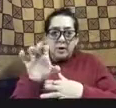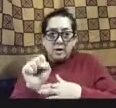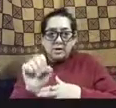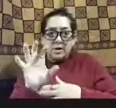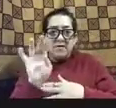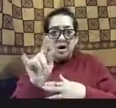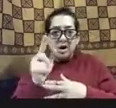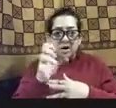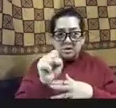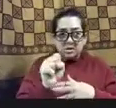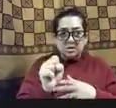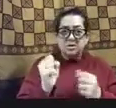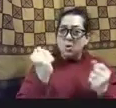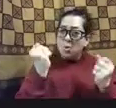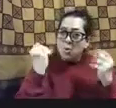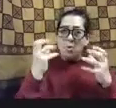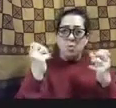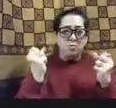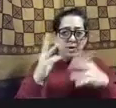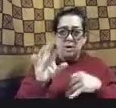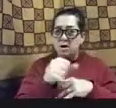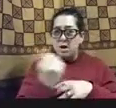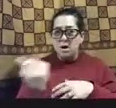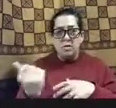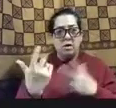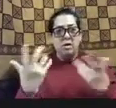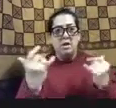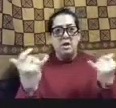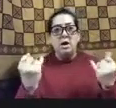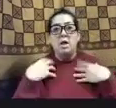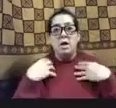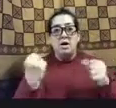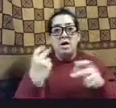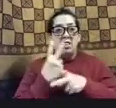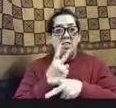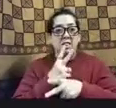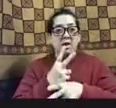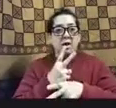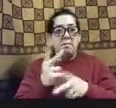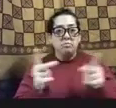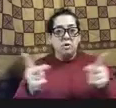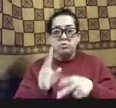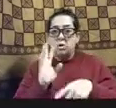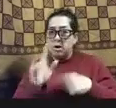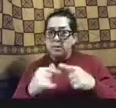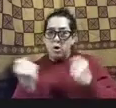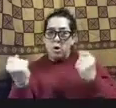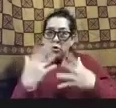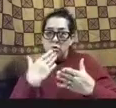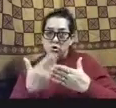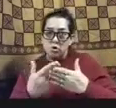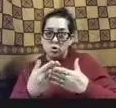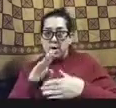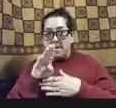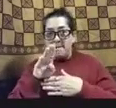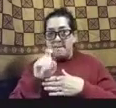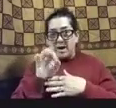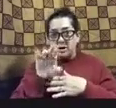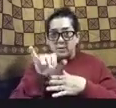fungus and, you know, so many others that, you know, just like in a lot of healthcare settings, we're talking about all the good bacteria that